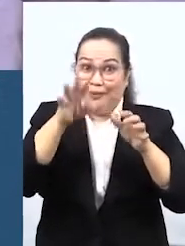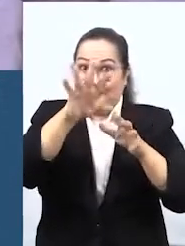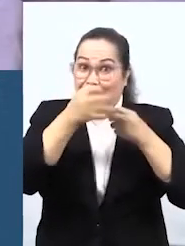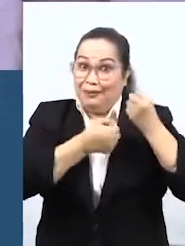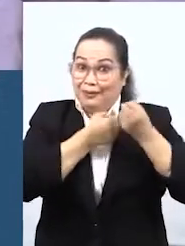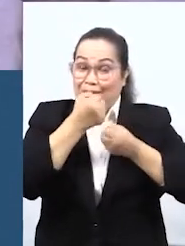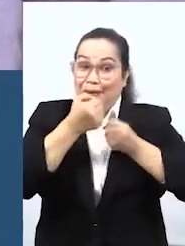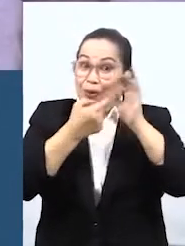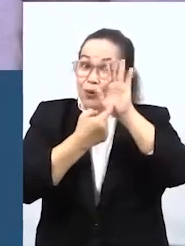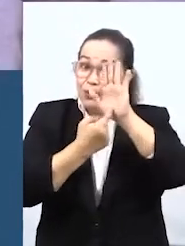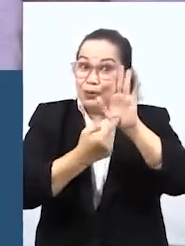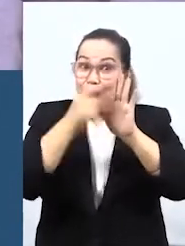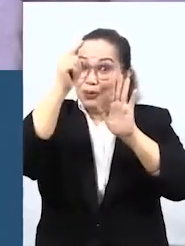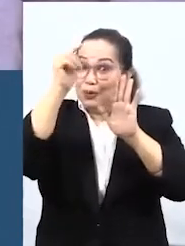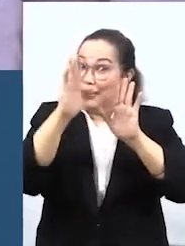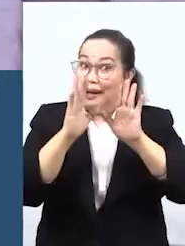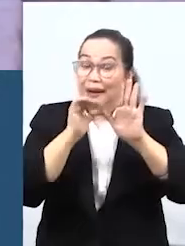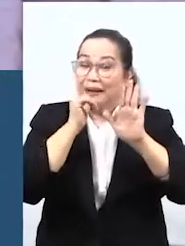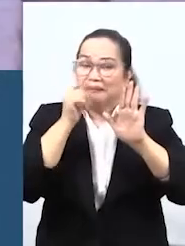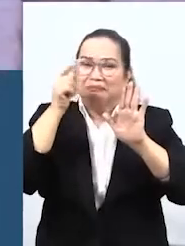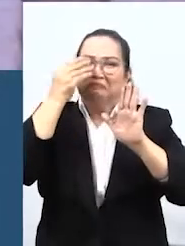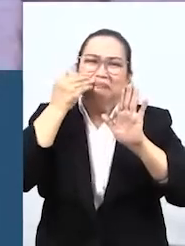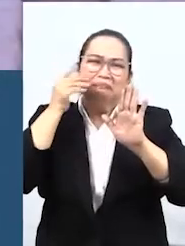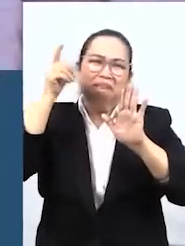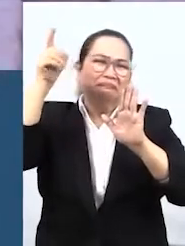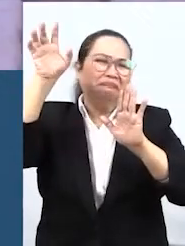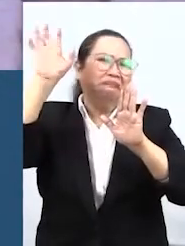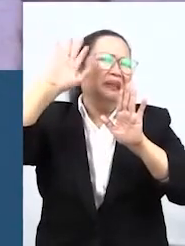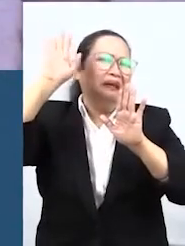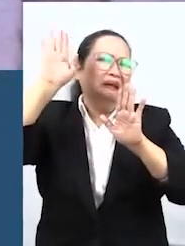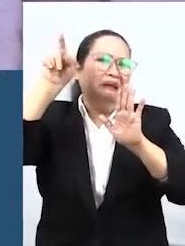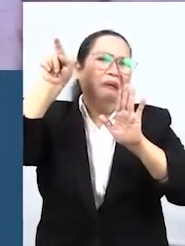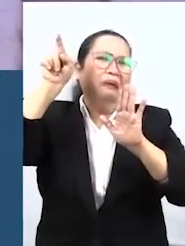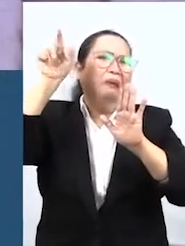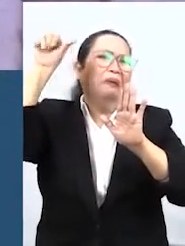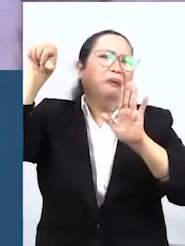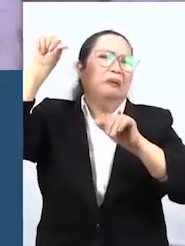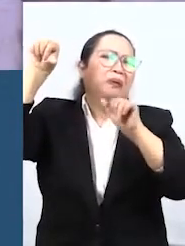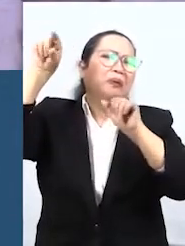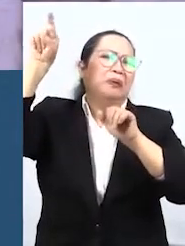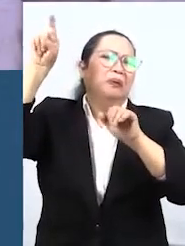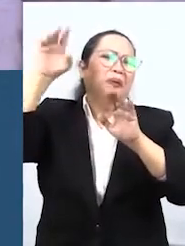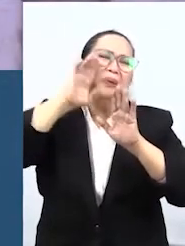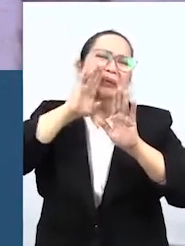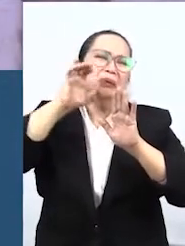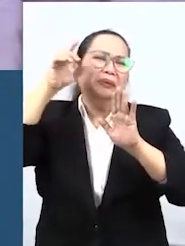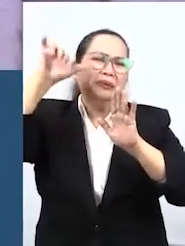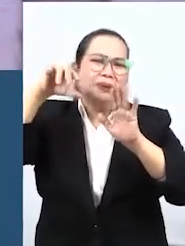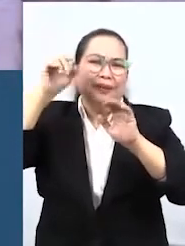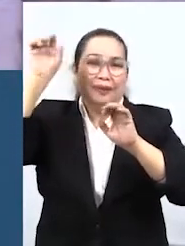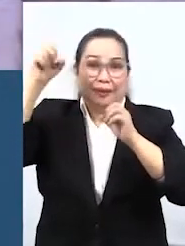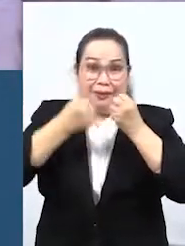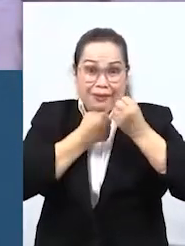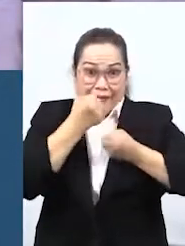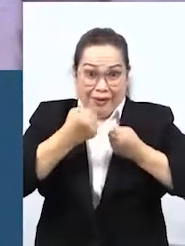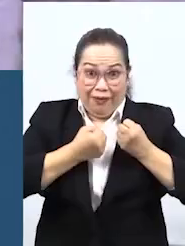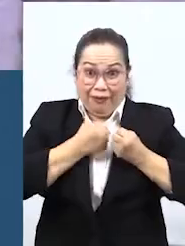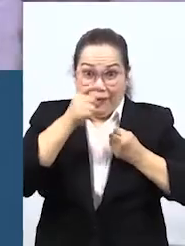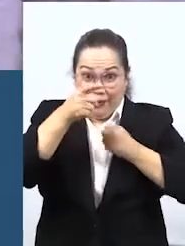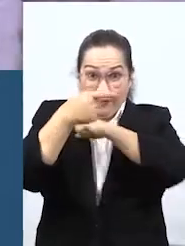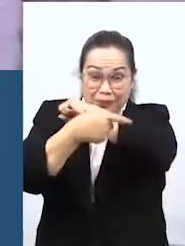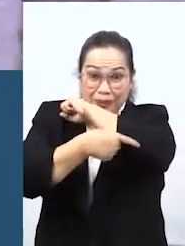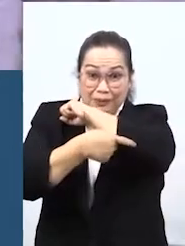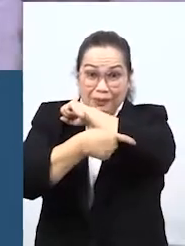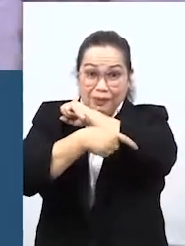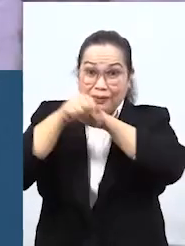evidence that God is less than who he has depicted himself to be suffering will tempt you to doubt